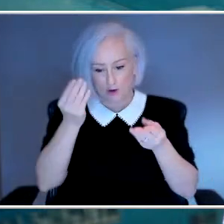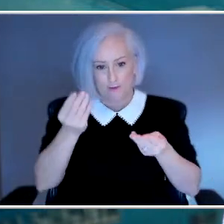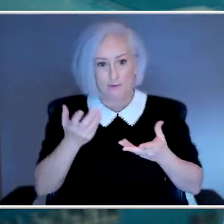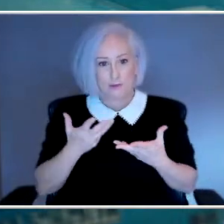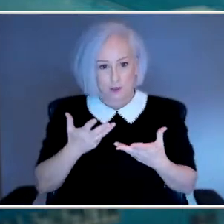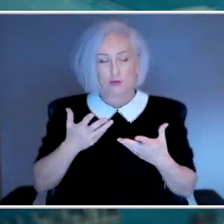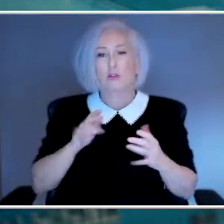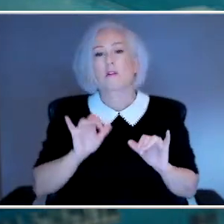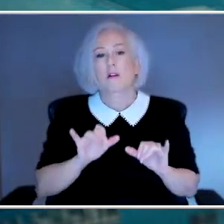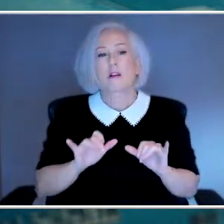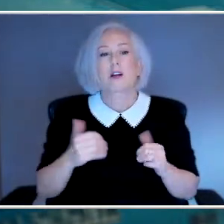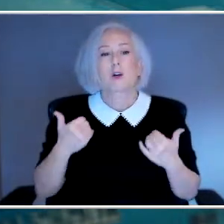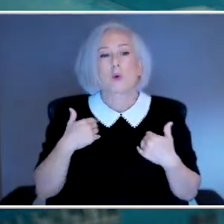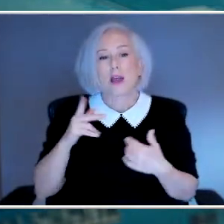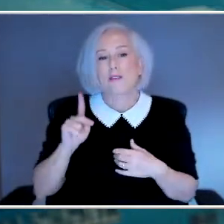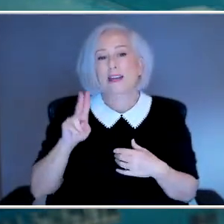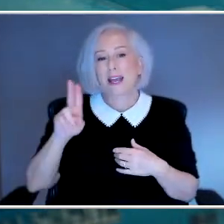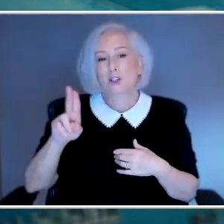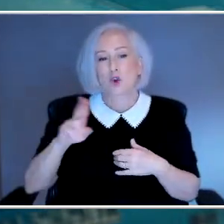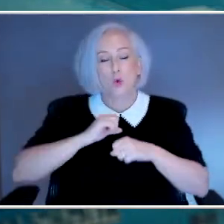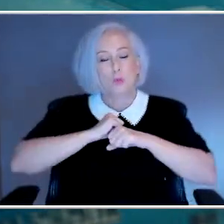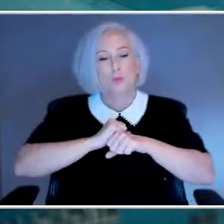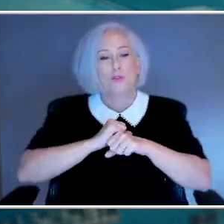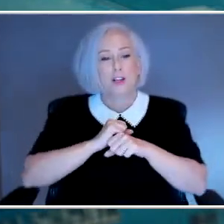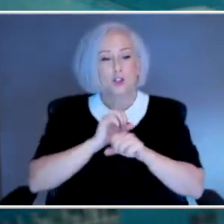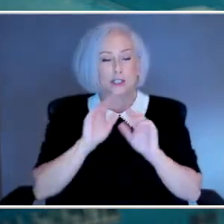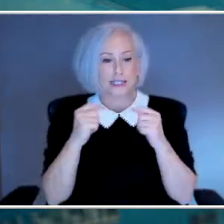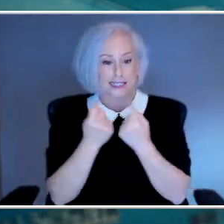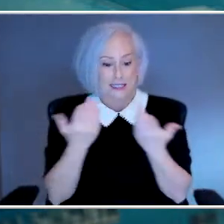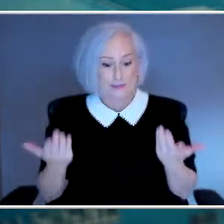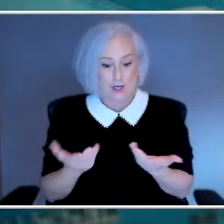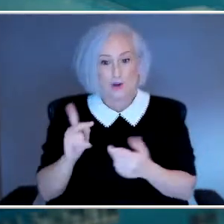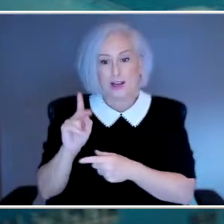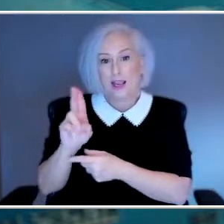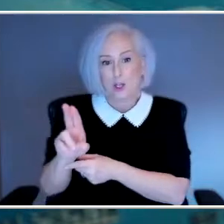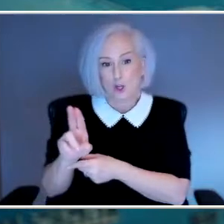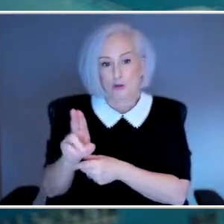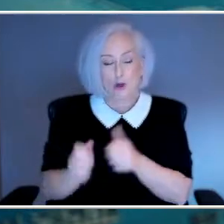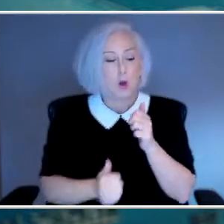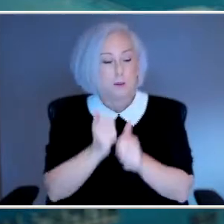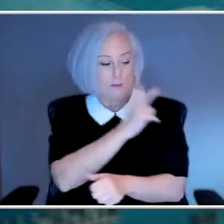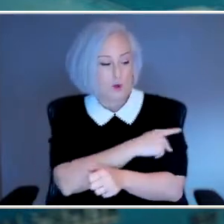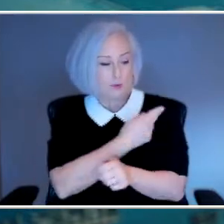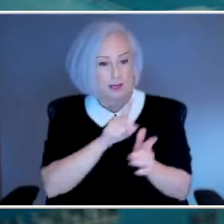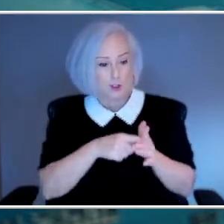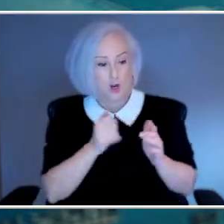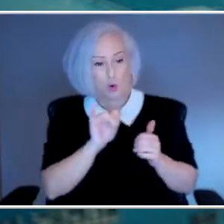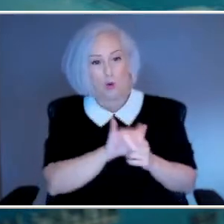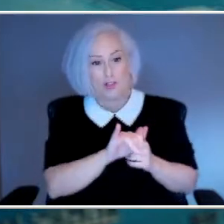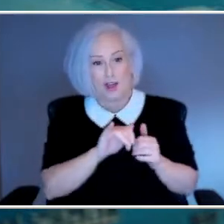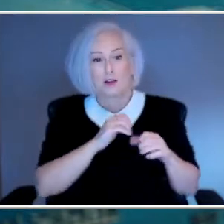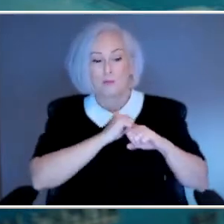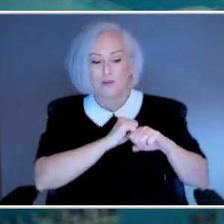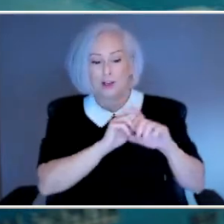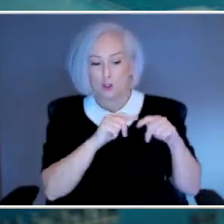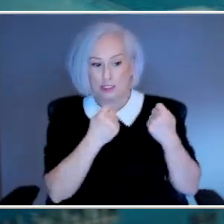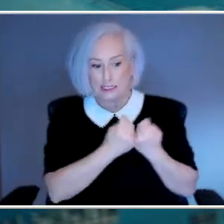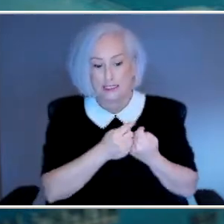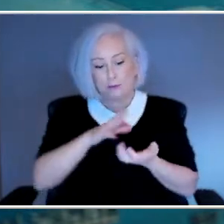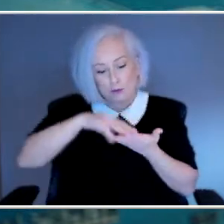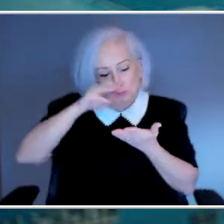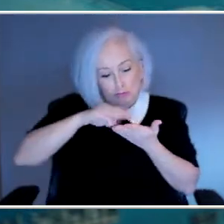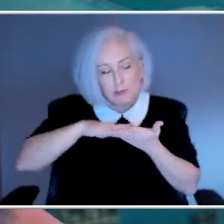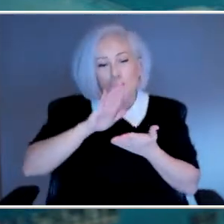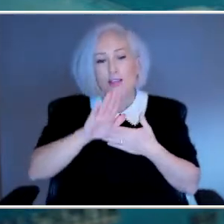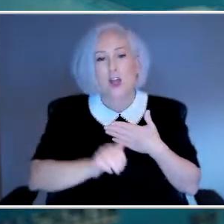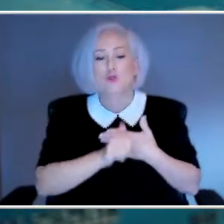Cancer Prevention Team. And so most of our patients start out with the breast cancer prevention team. They learn a lot more about their risk of breast cancer.